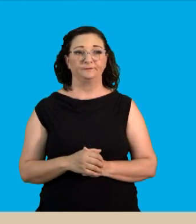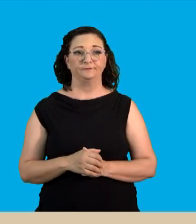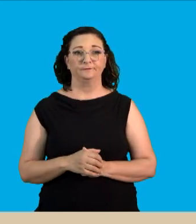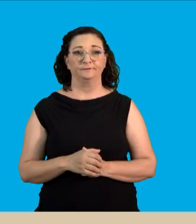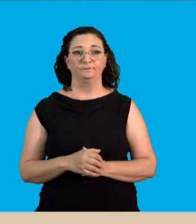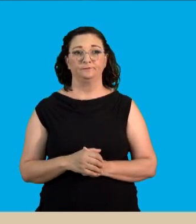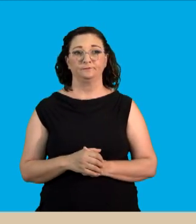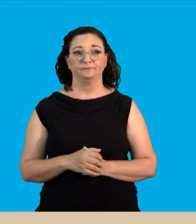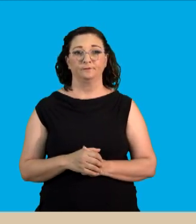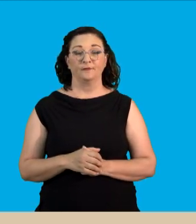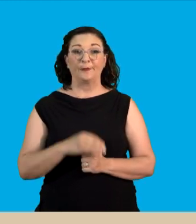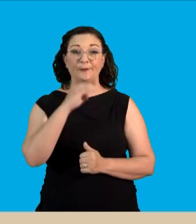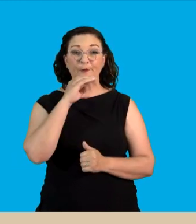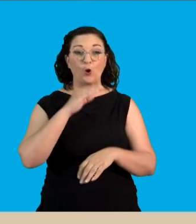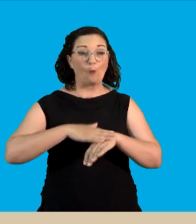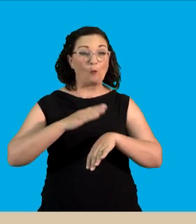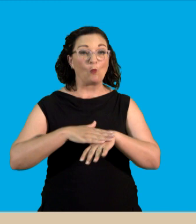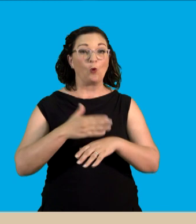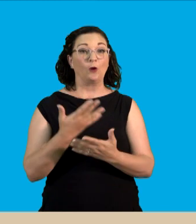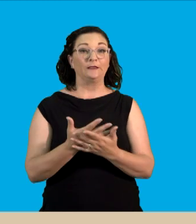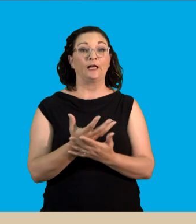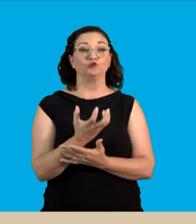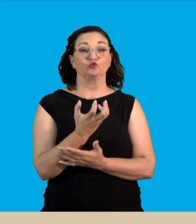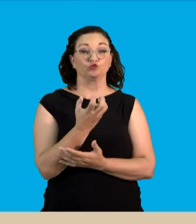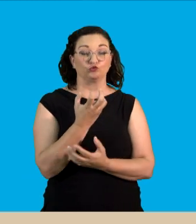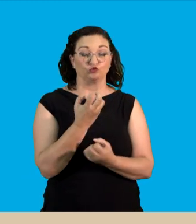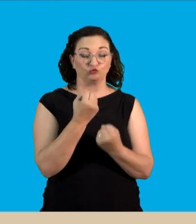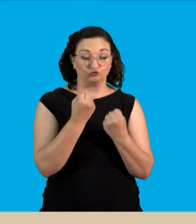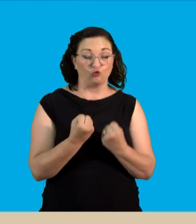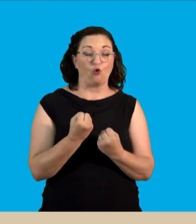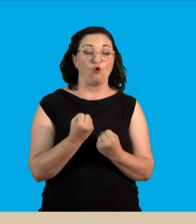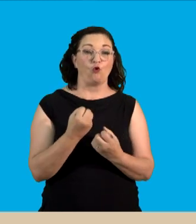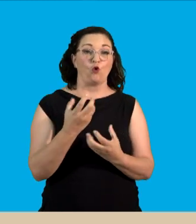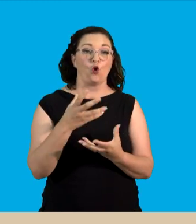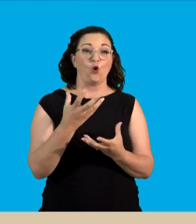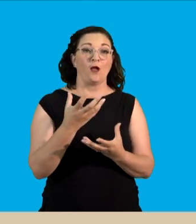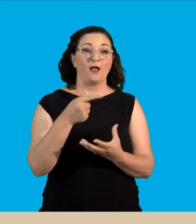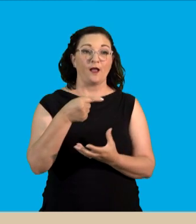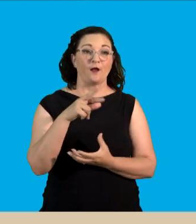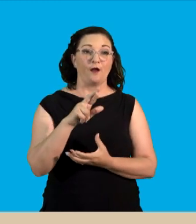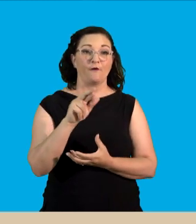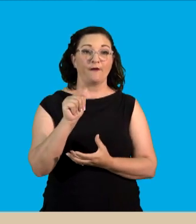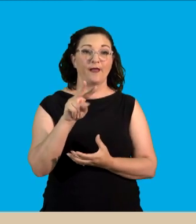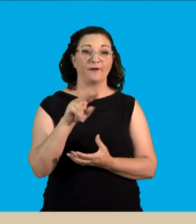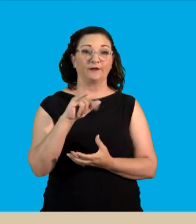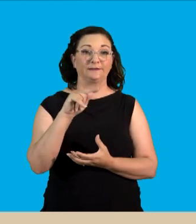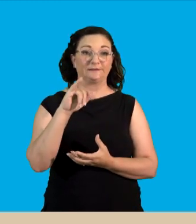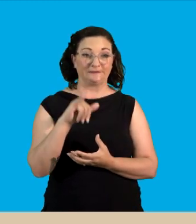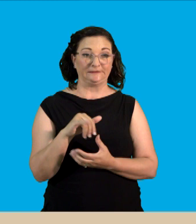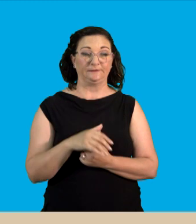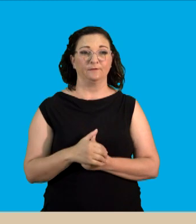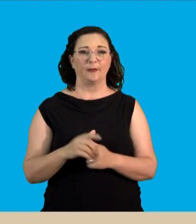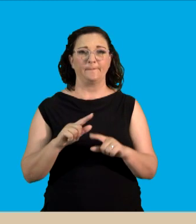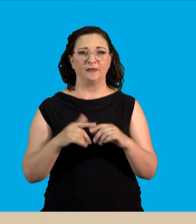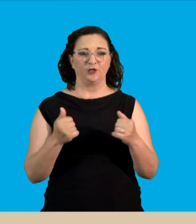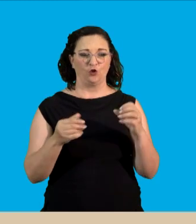the more mass an object has, the stronger its gravitational pull. Now, the closer